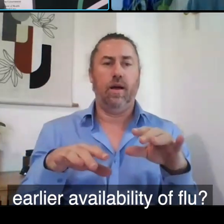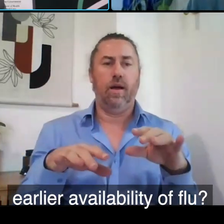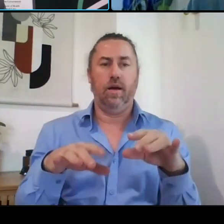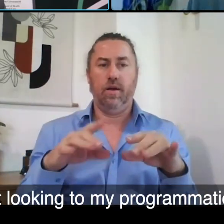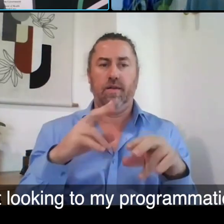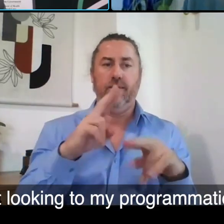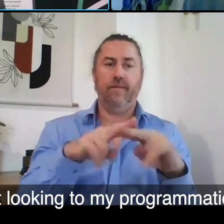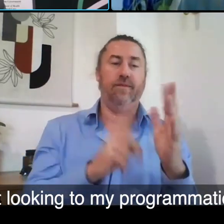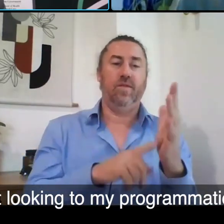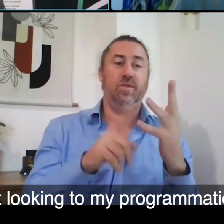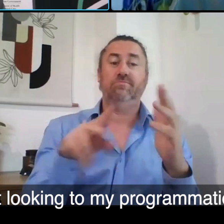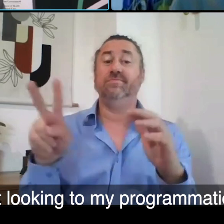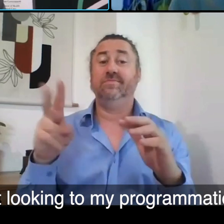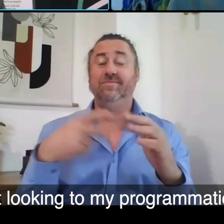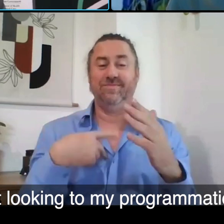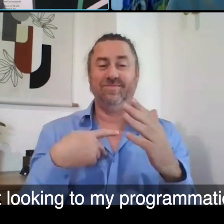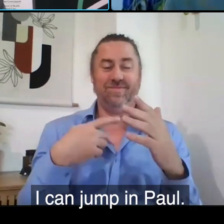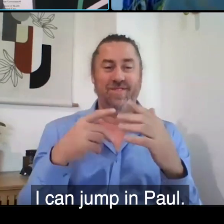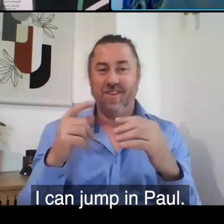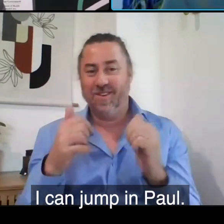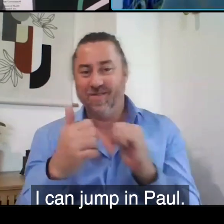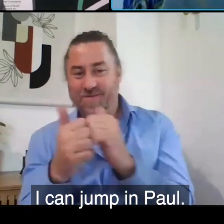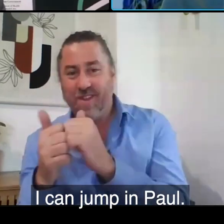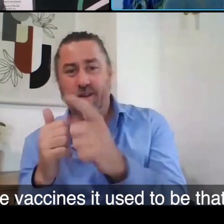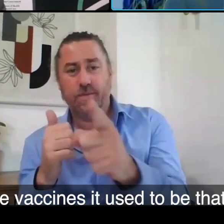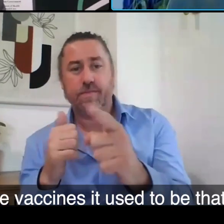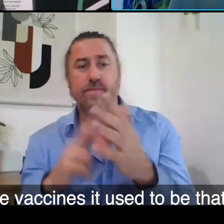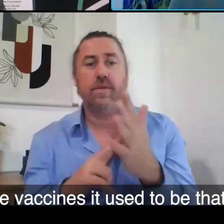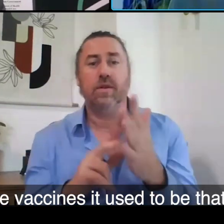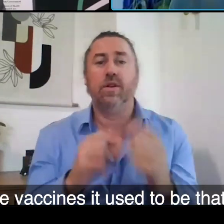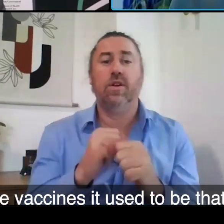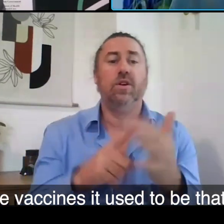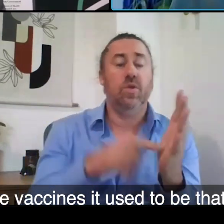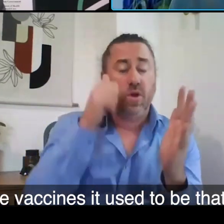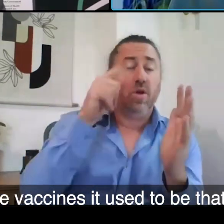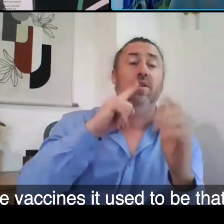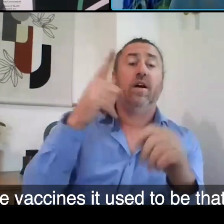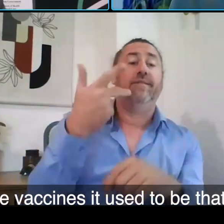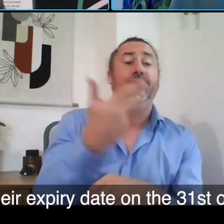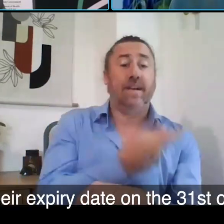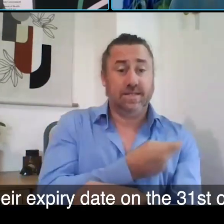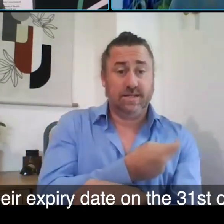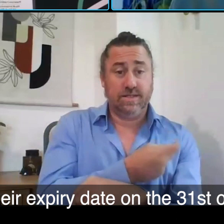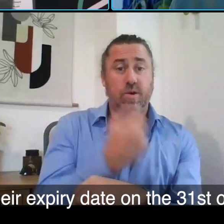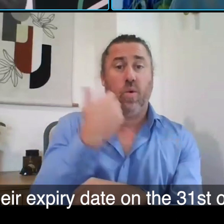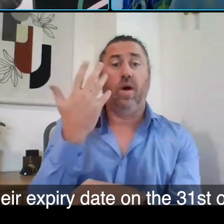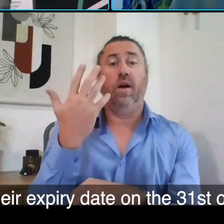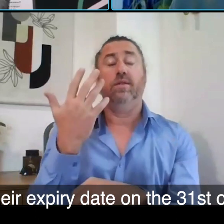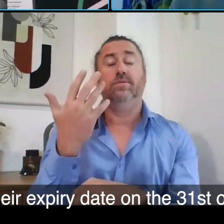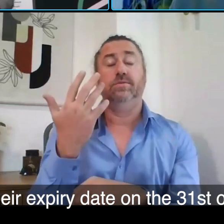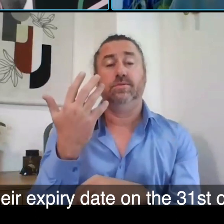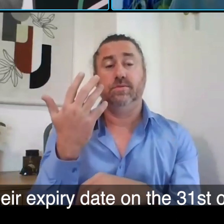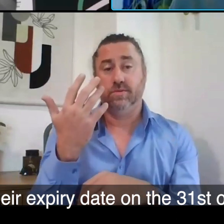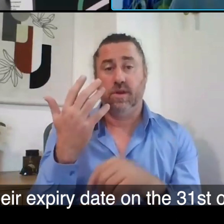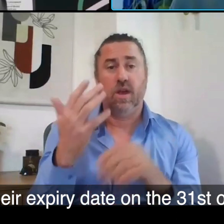flu? Sorry, I'm just looking to my programmatic colleagues. Yeah, I can jump in, Paul. In terms of the vaccines, it used to be that they ran out in terms of